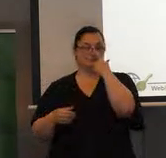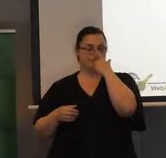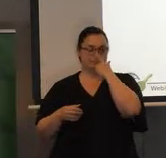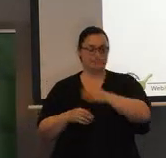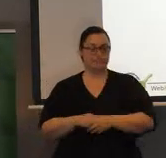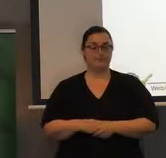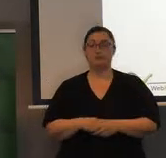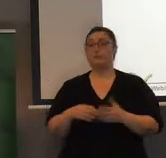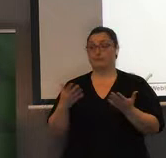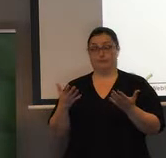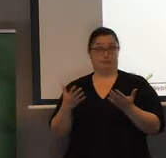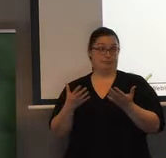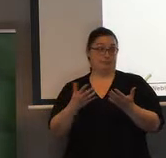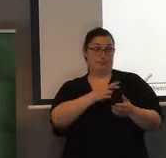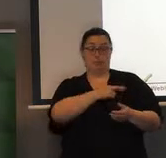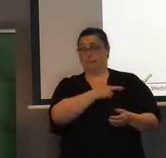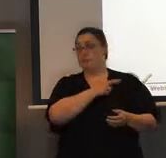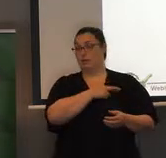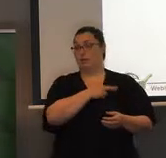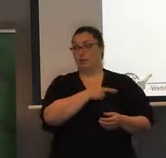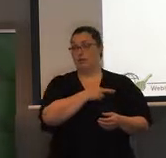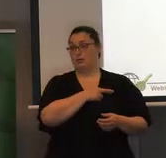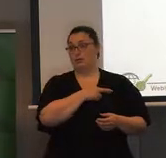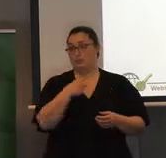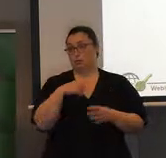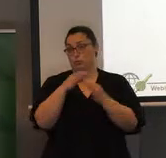be fixed. So they were held liable for that.